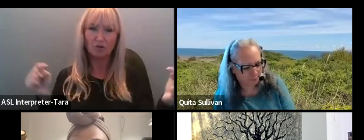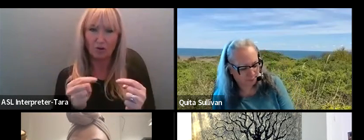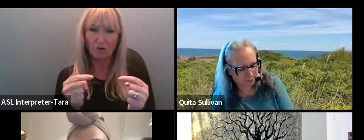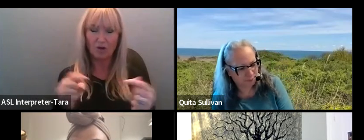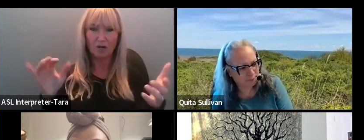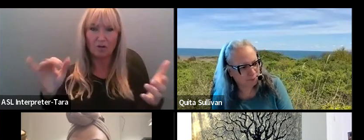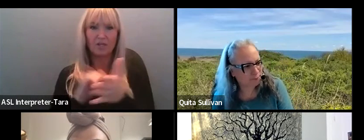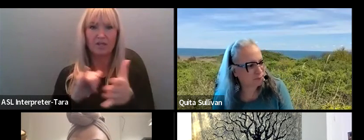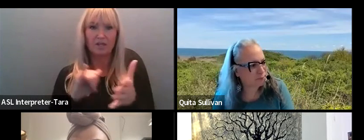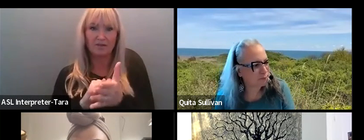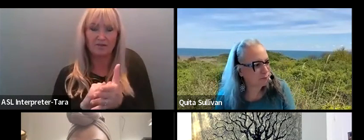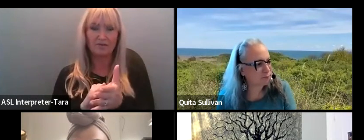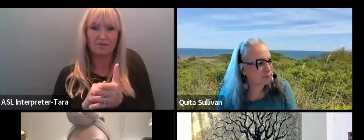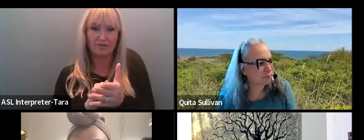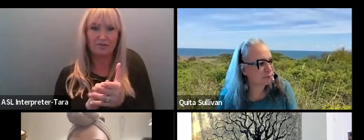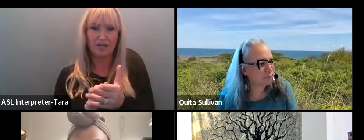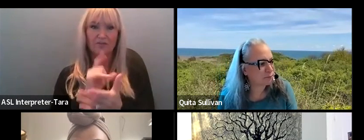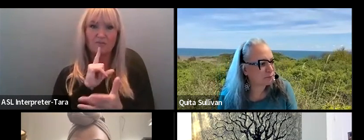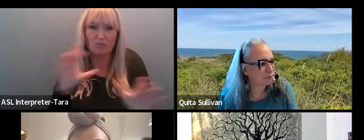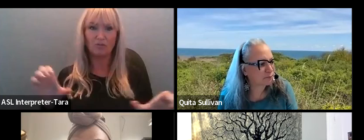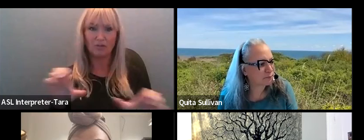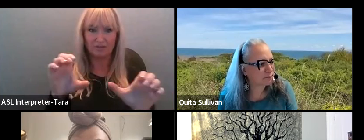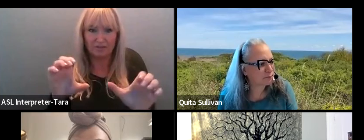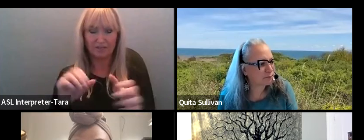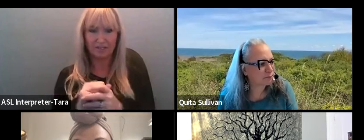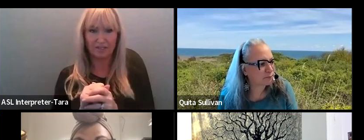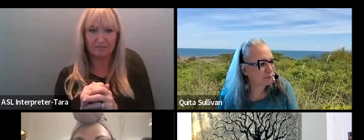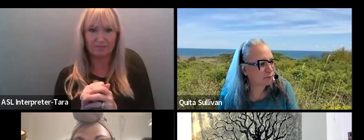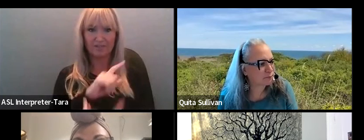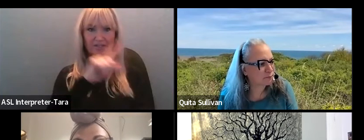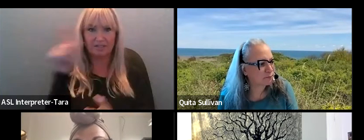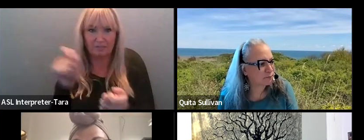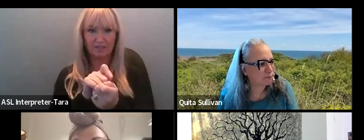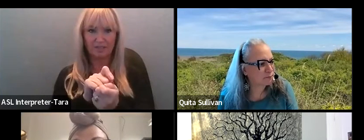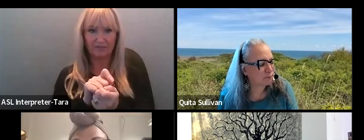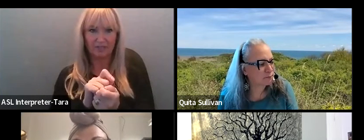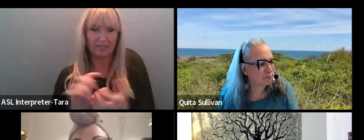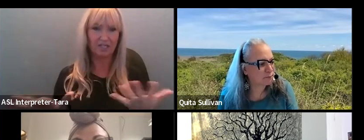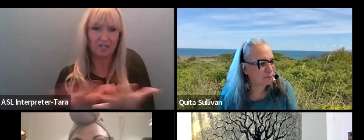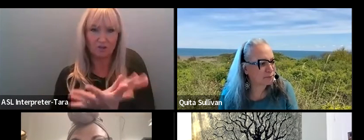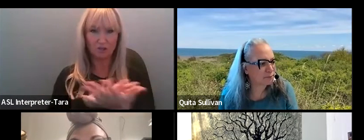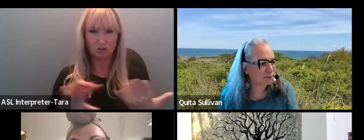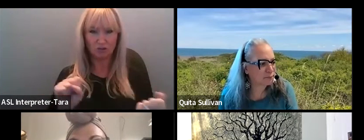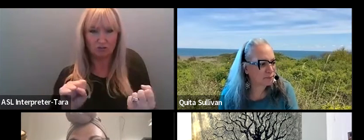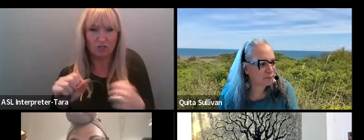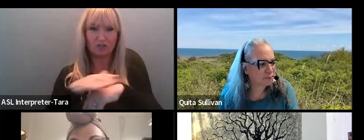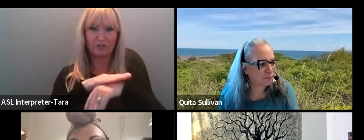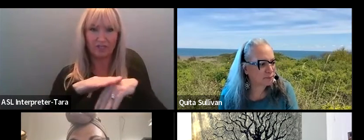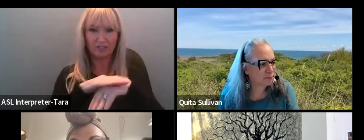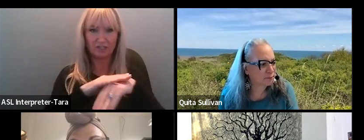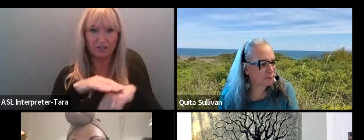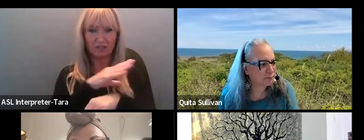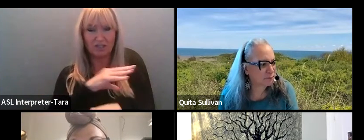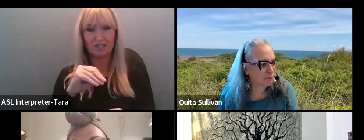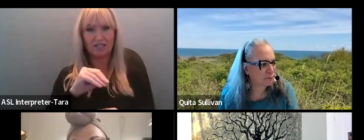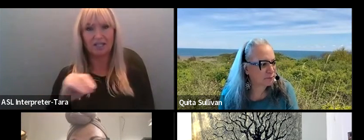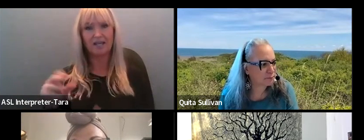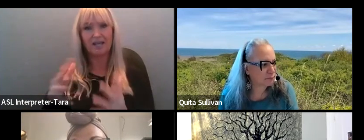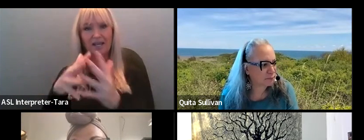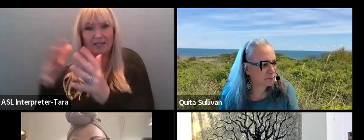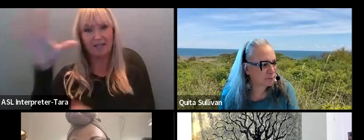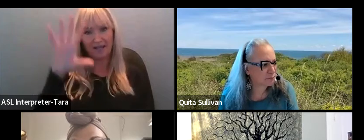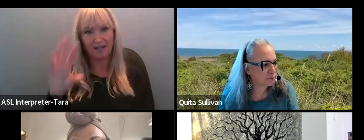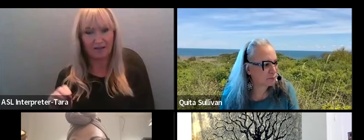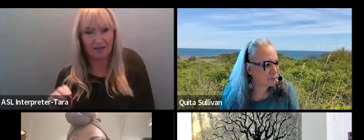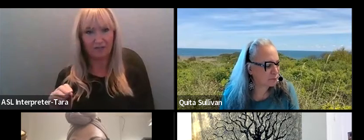brought to these lands, in particular, the erasure of both Indigenous and African identities, not only under slavery, but via racist laws